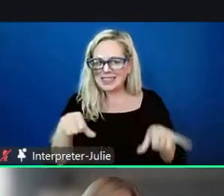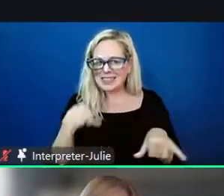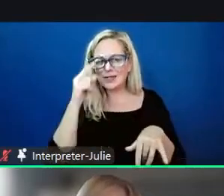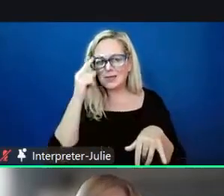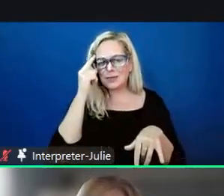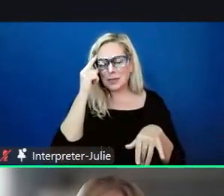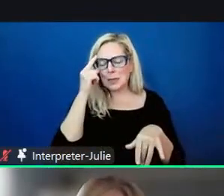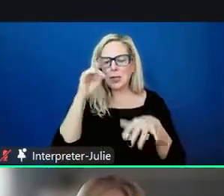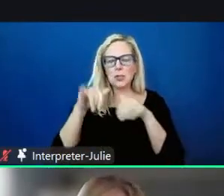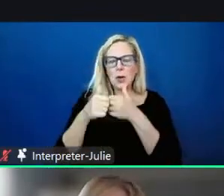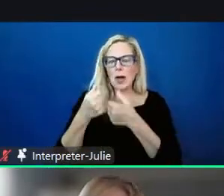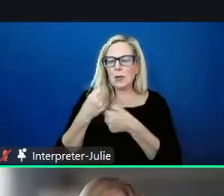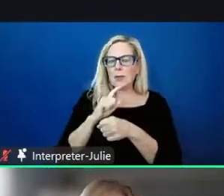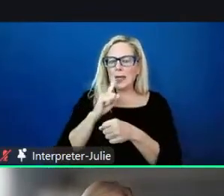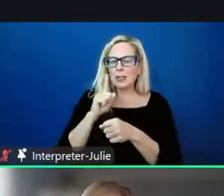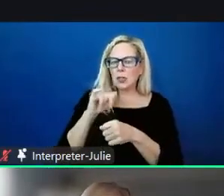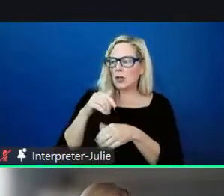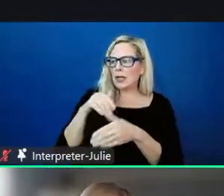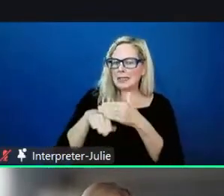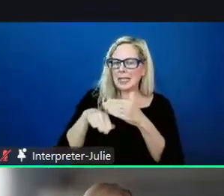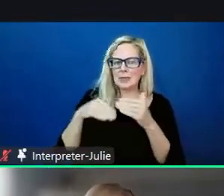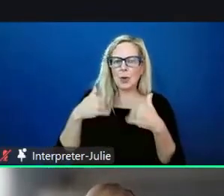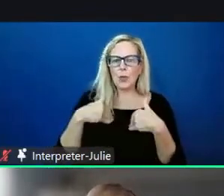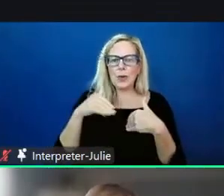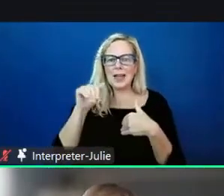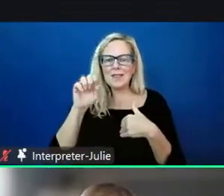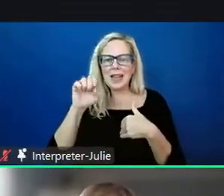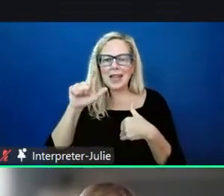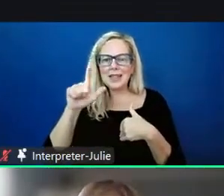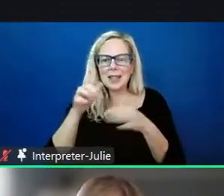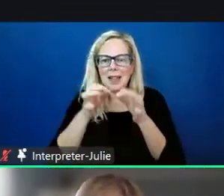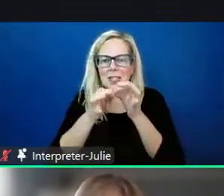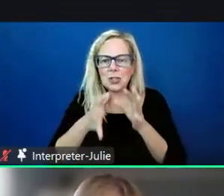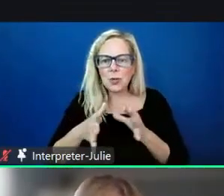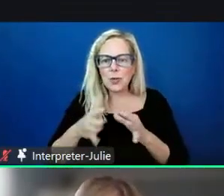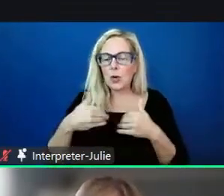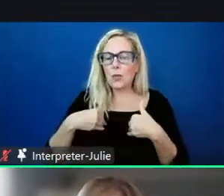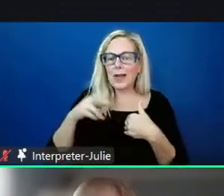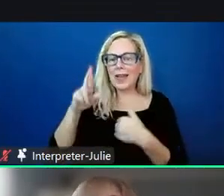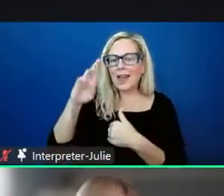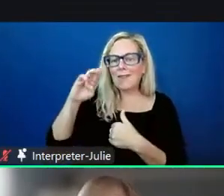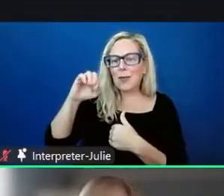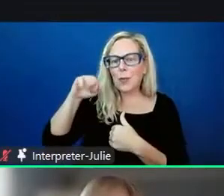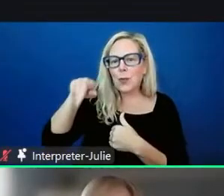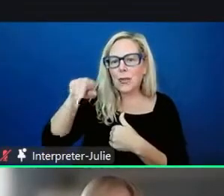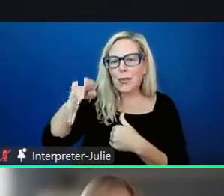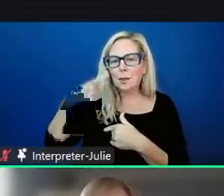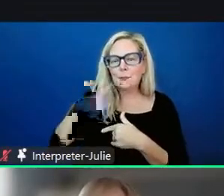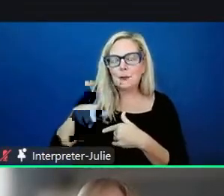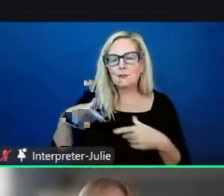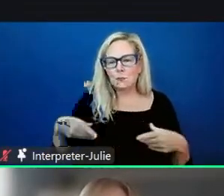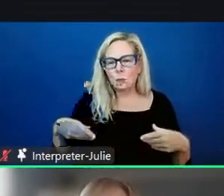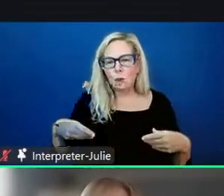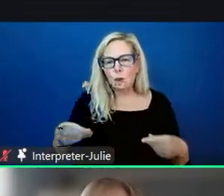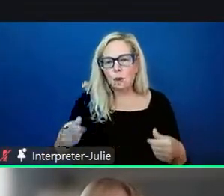has an ASL interpreter, that we have ramps that connect to the stage for mobility